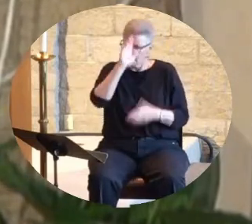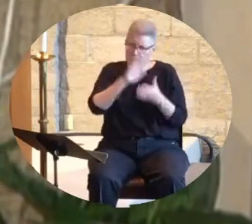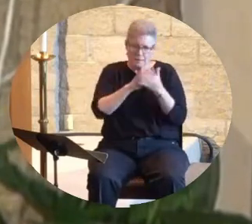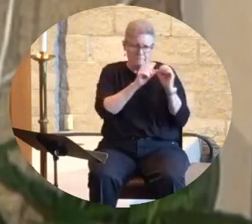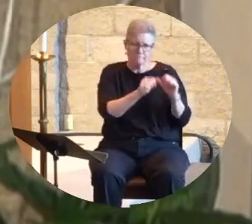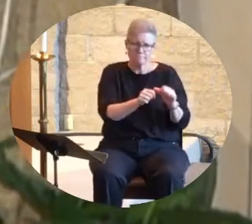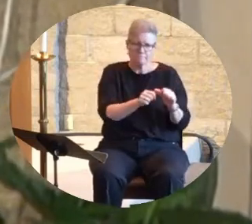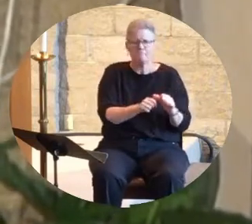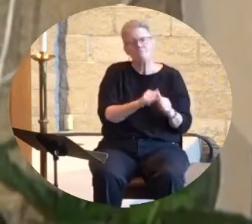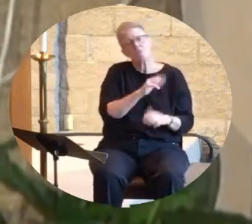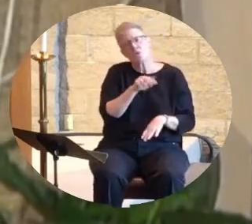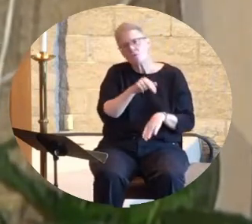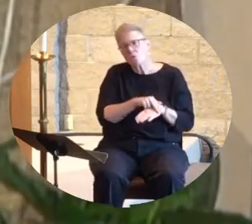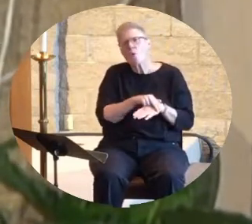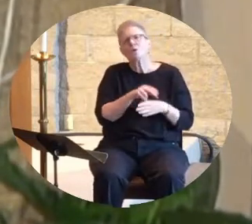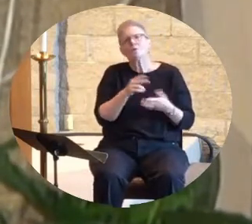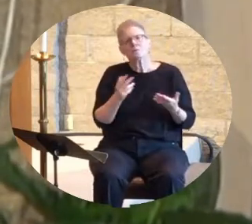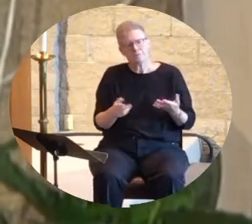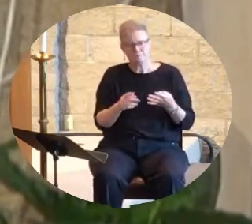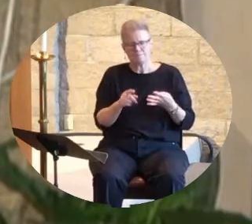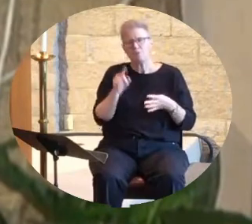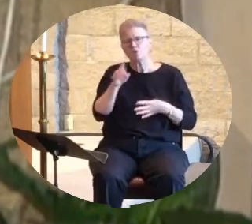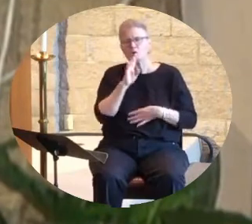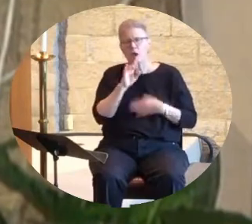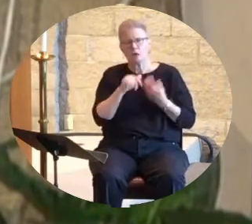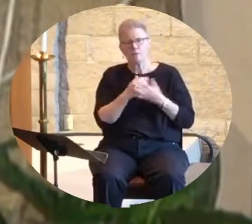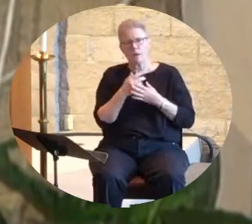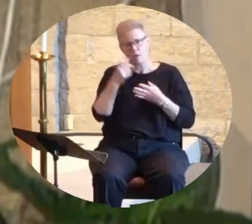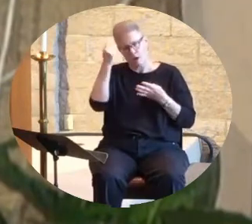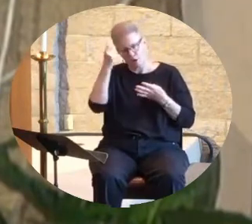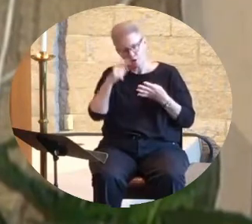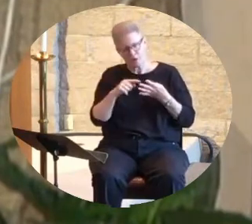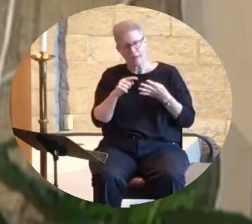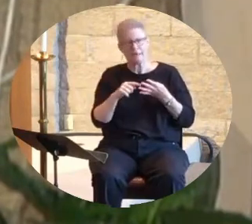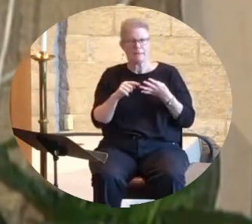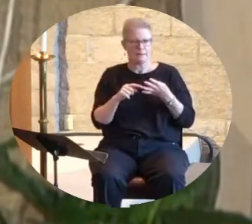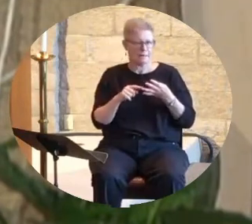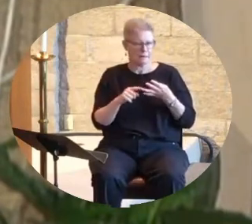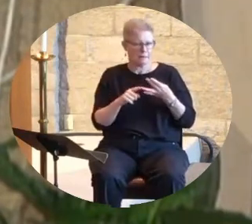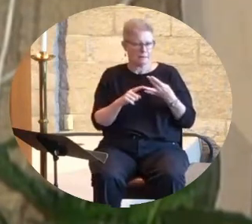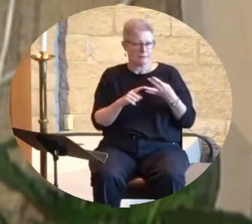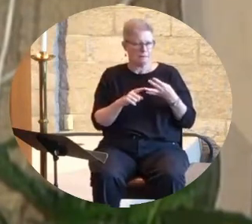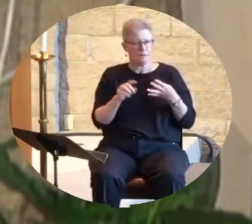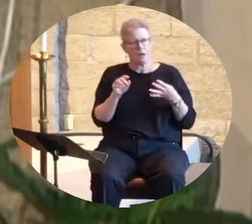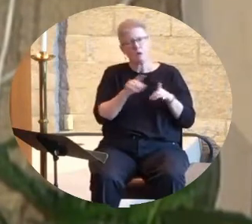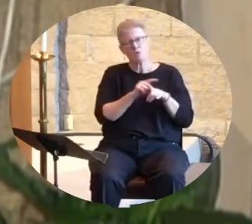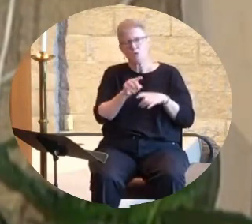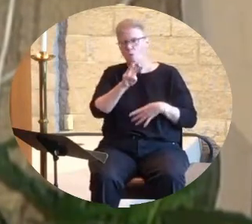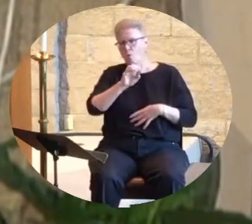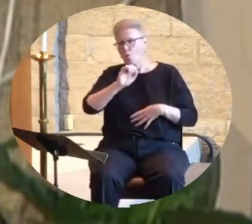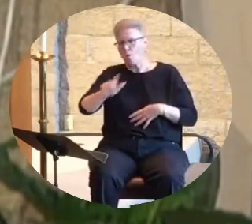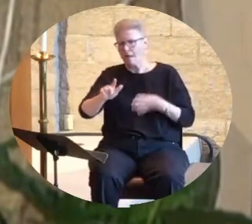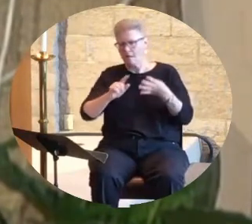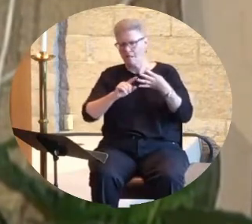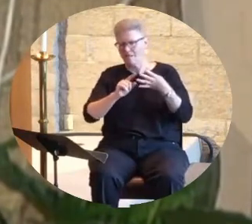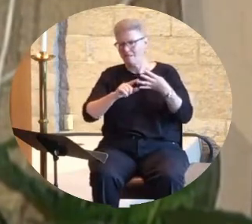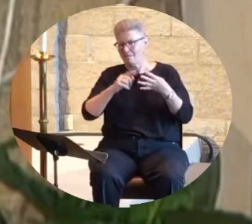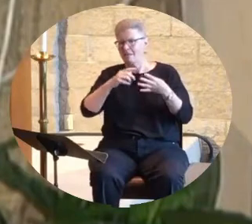about understanding, the power of understanding, and the will, the executive power of the mind. She talked